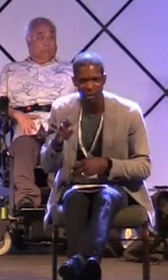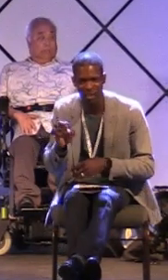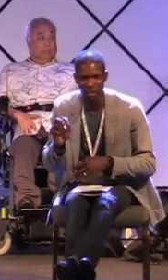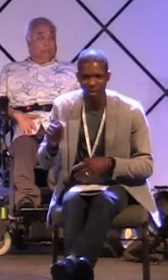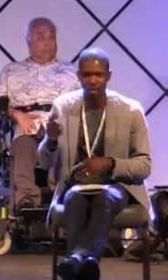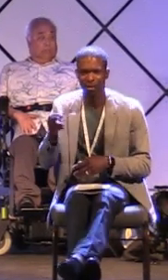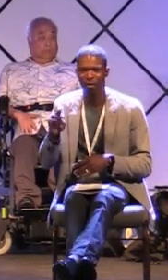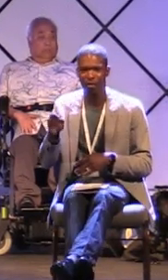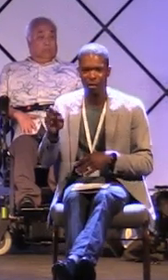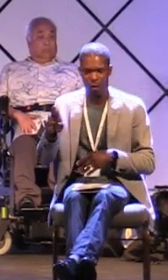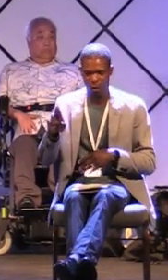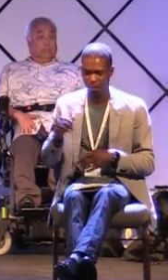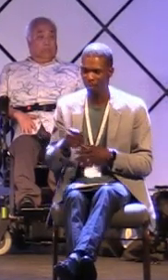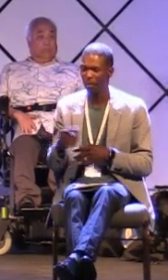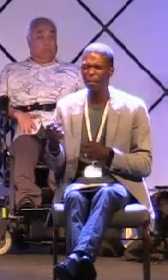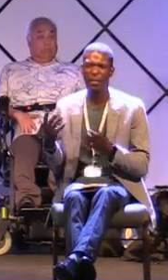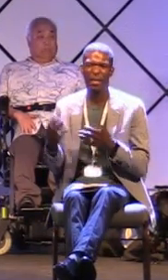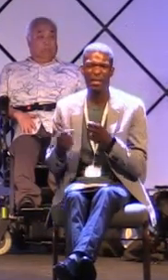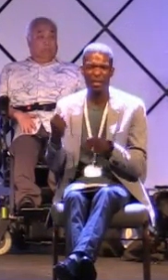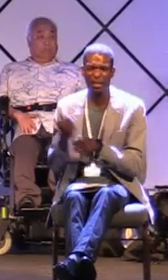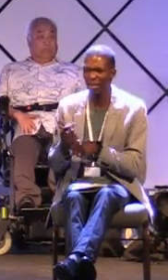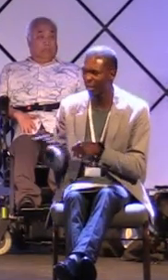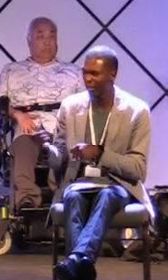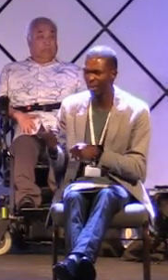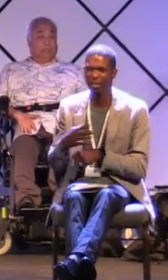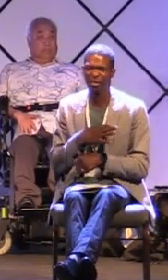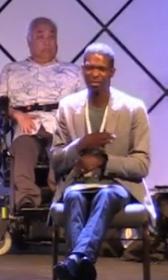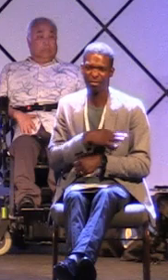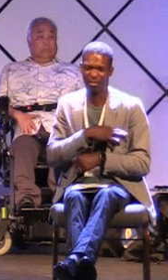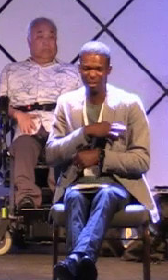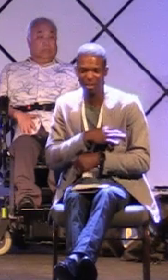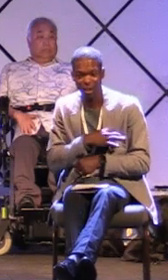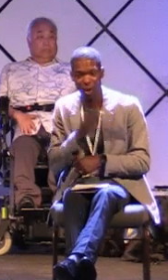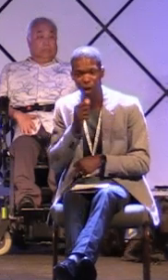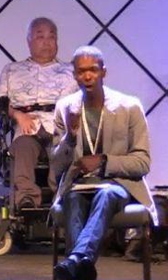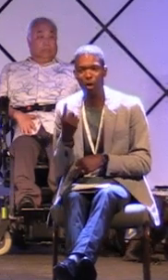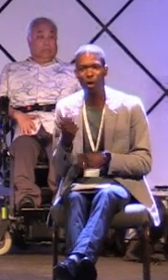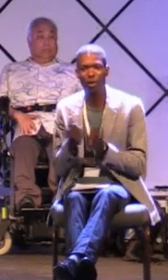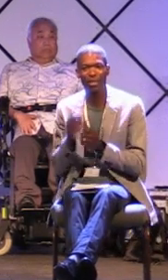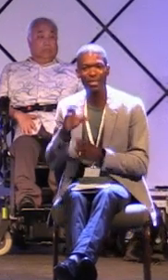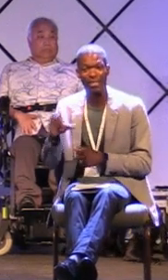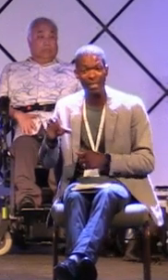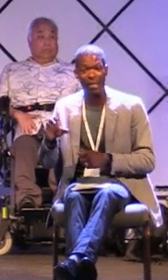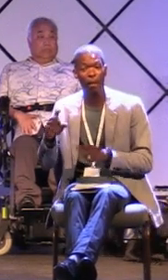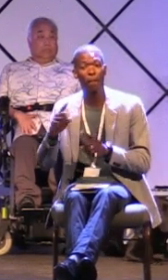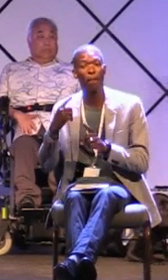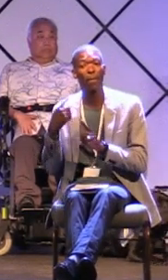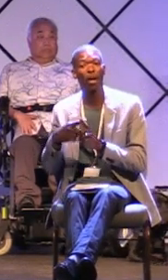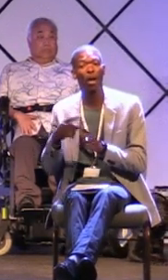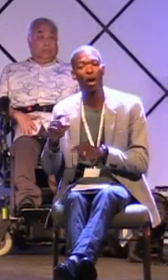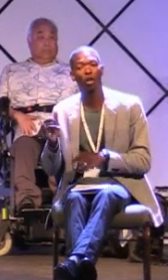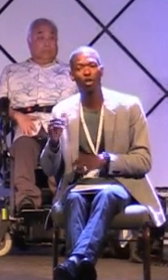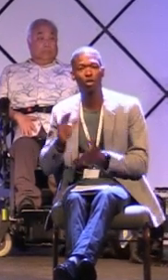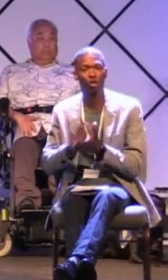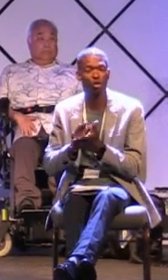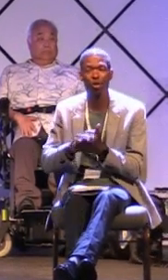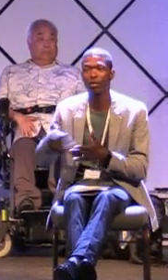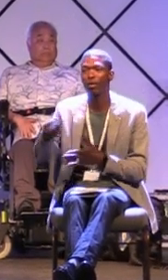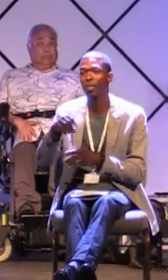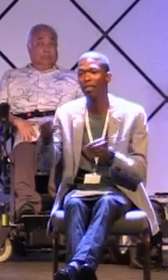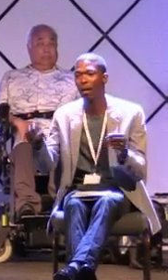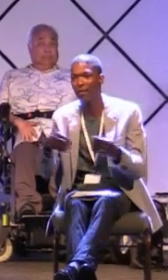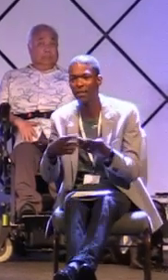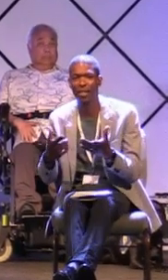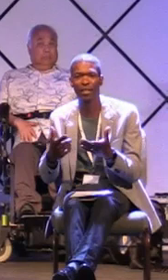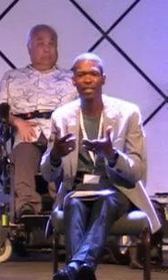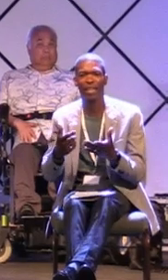Gold Rush chapter for many years, and she enjoys volunteering not only with Canine Companions, but also at schools, offices,